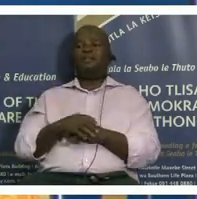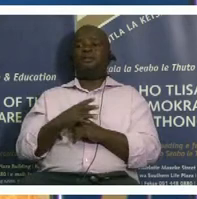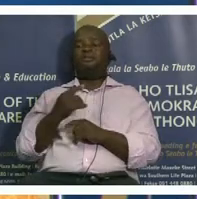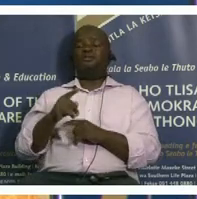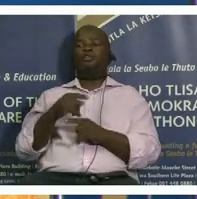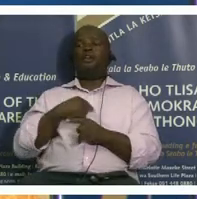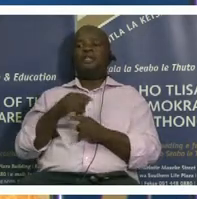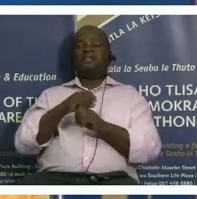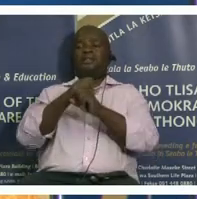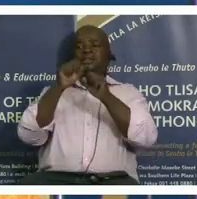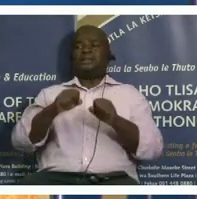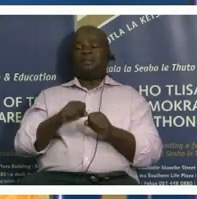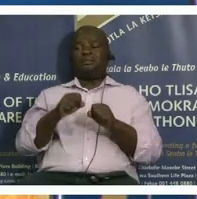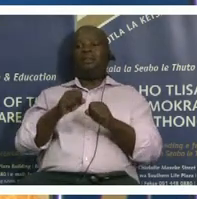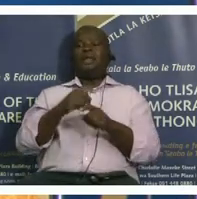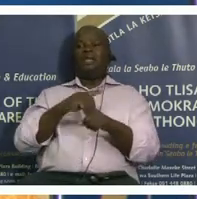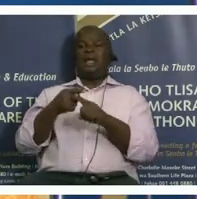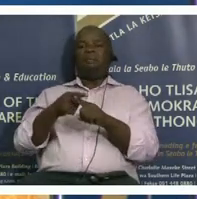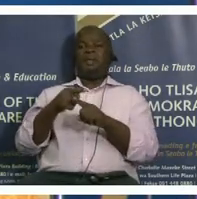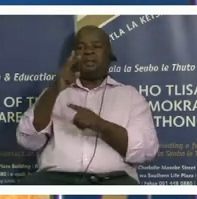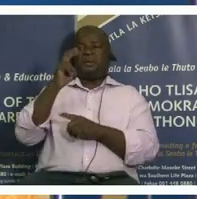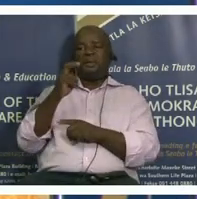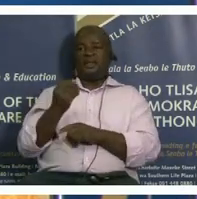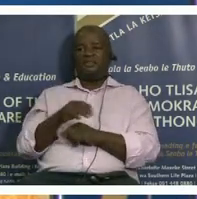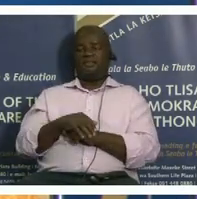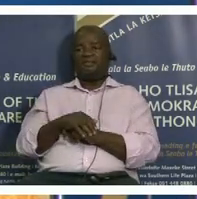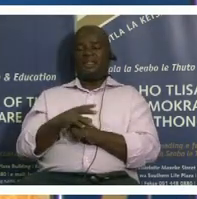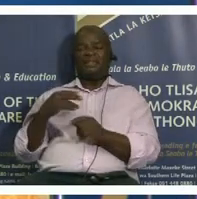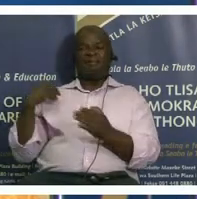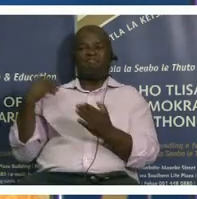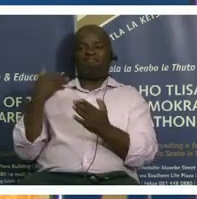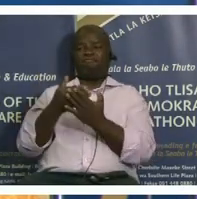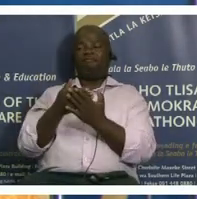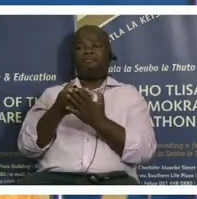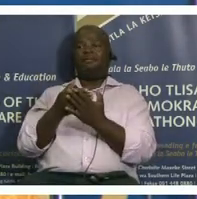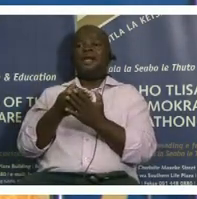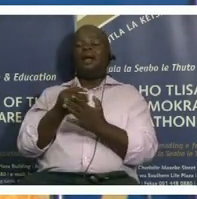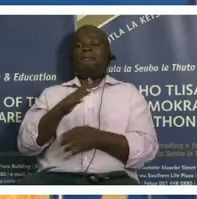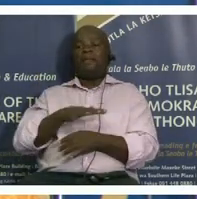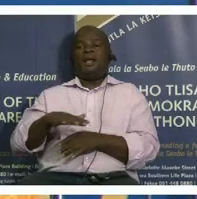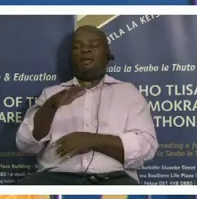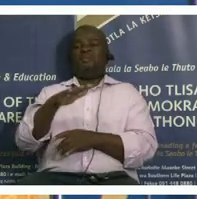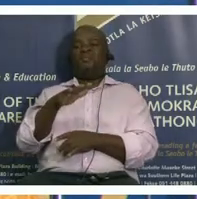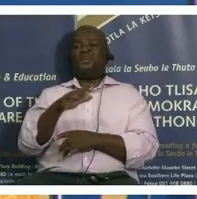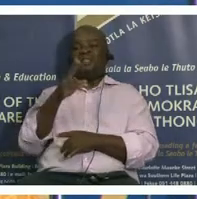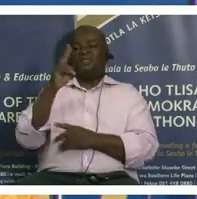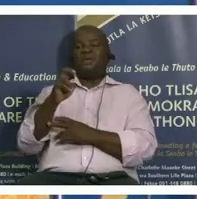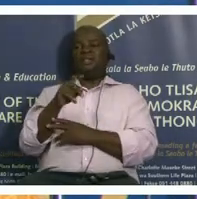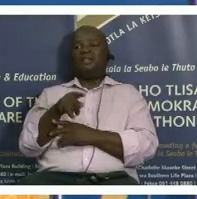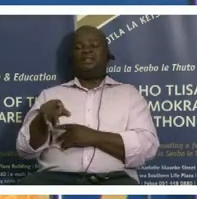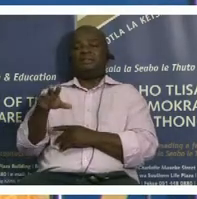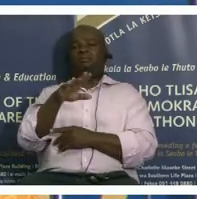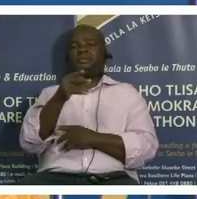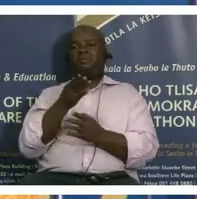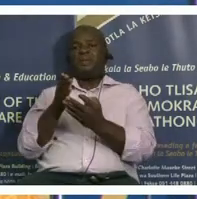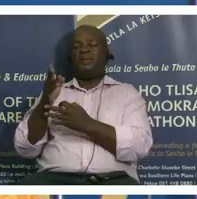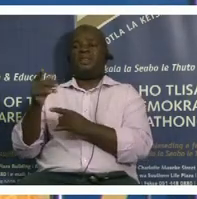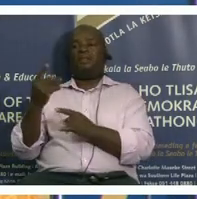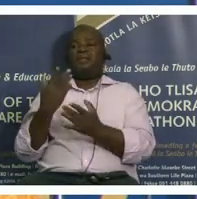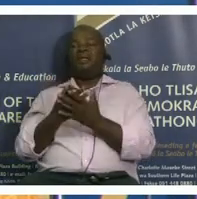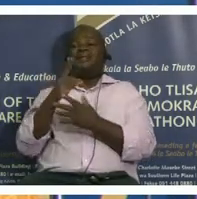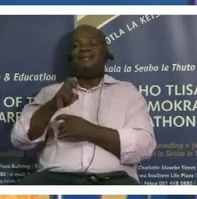bucket system for far too long. The state of sanitation in many of our towns requires us to put in